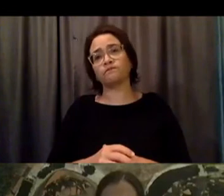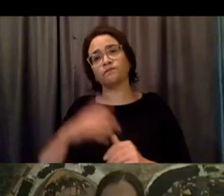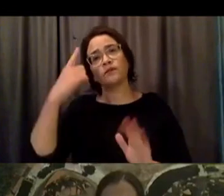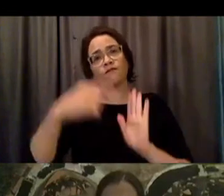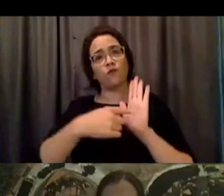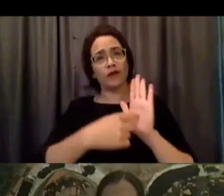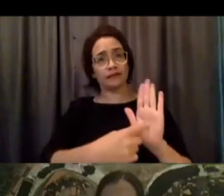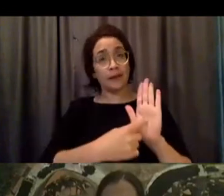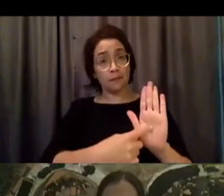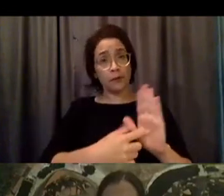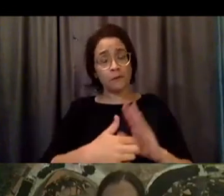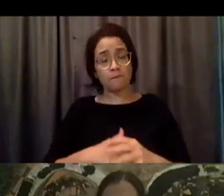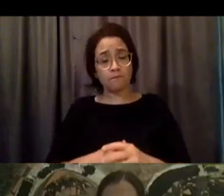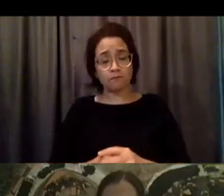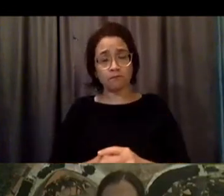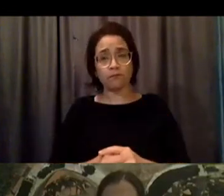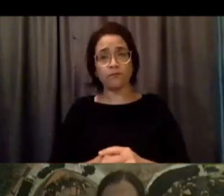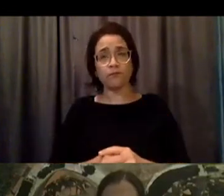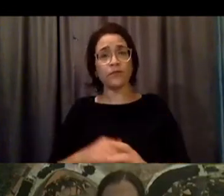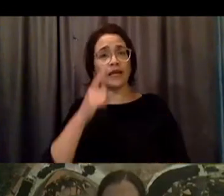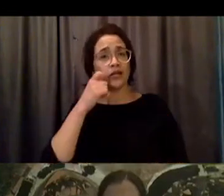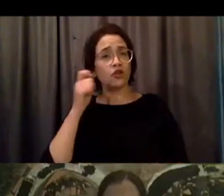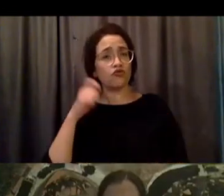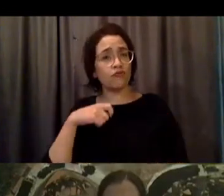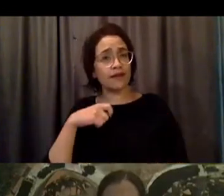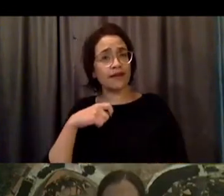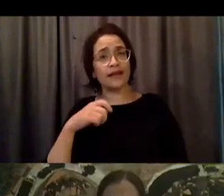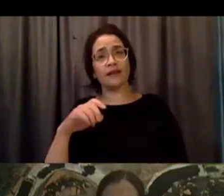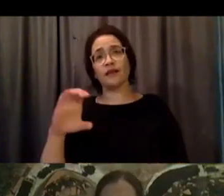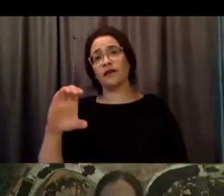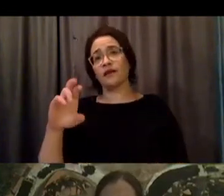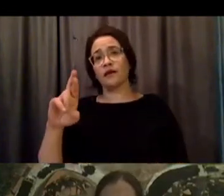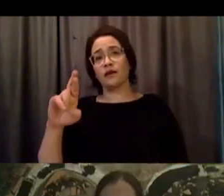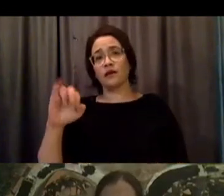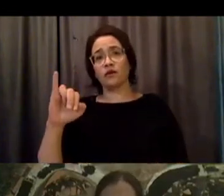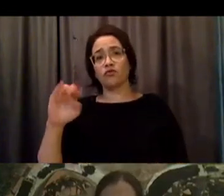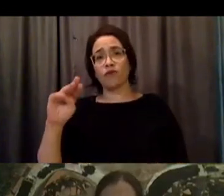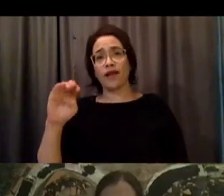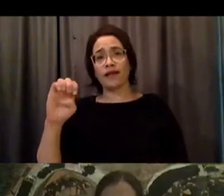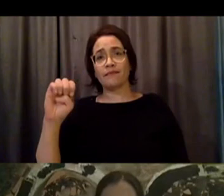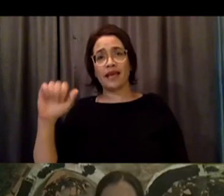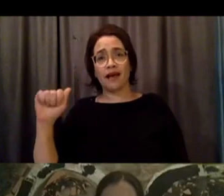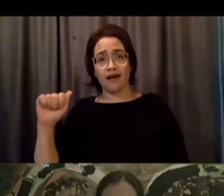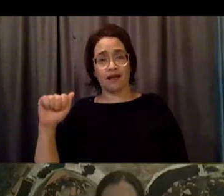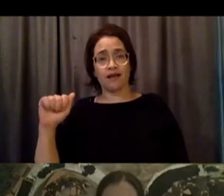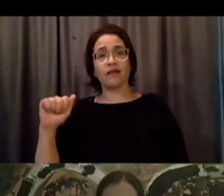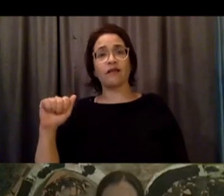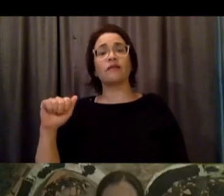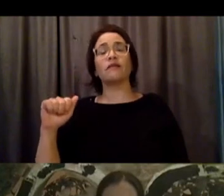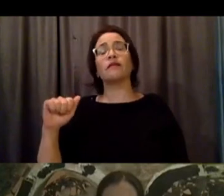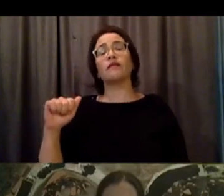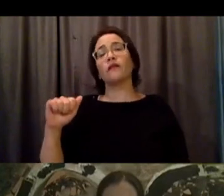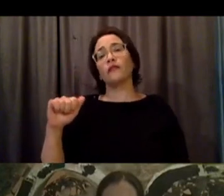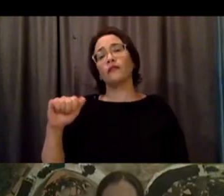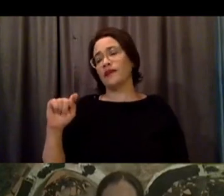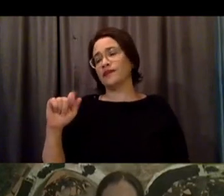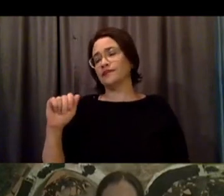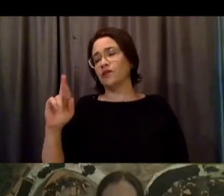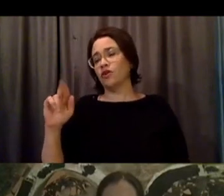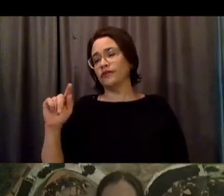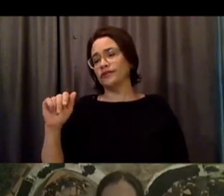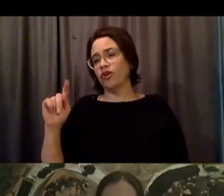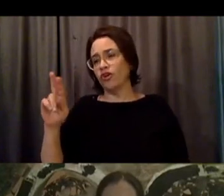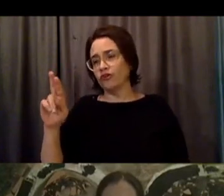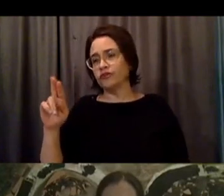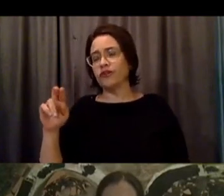in, um, Ukraine, in Crimea, the Crimean Tatars are indigenous population, and, uh, they suffered